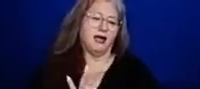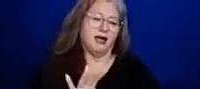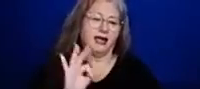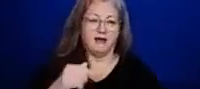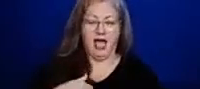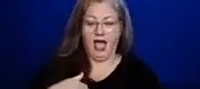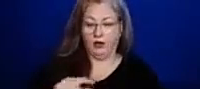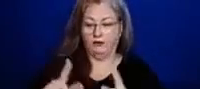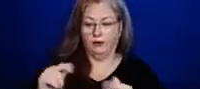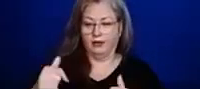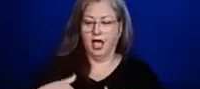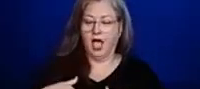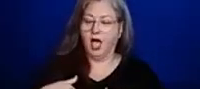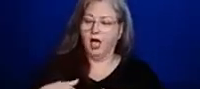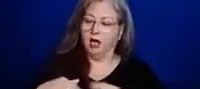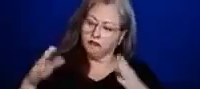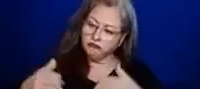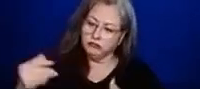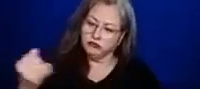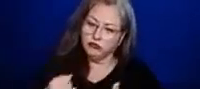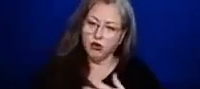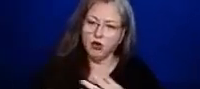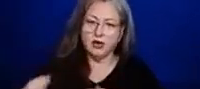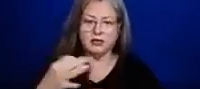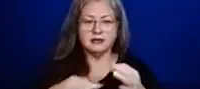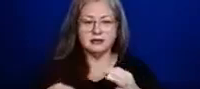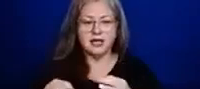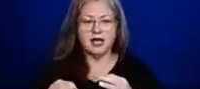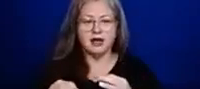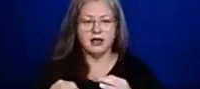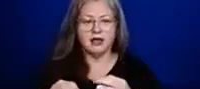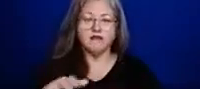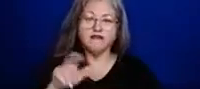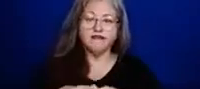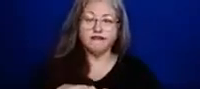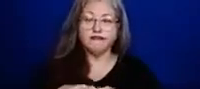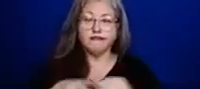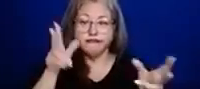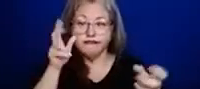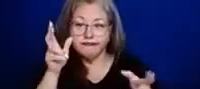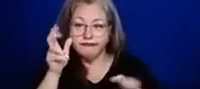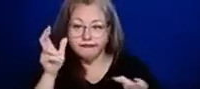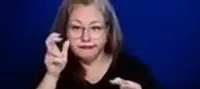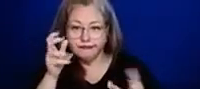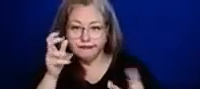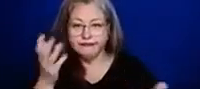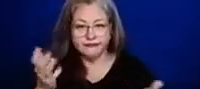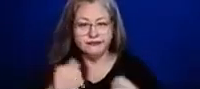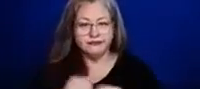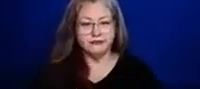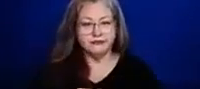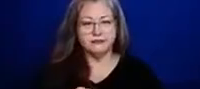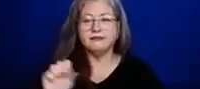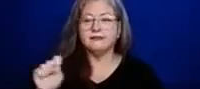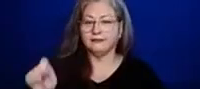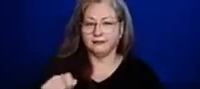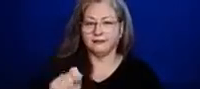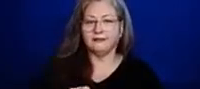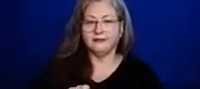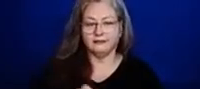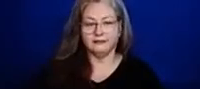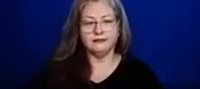different one because I was drawing instead of just being paying attention. No? Right, exactly.